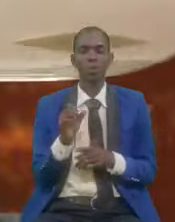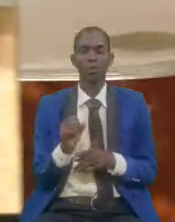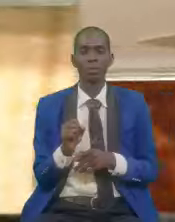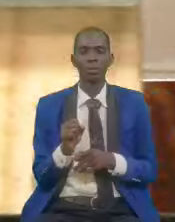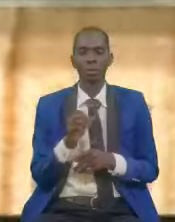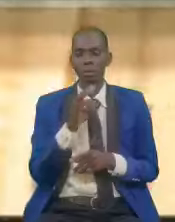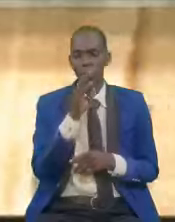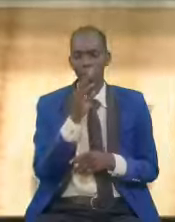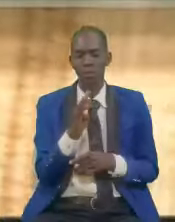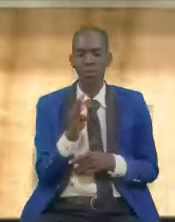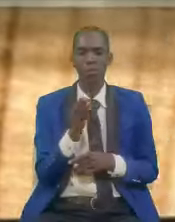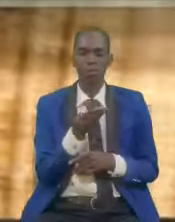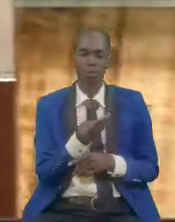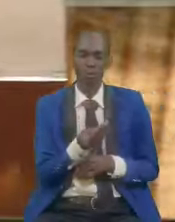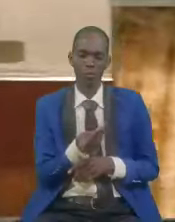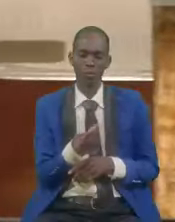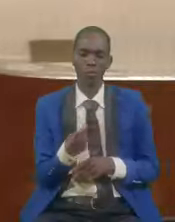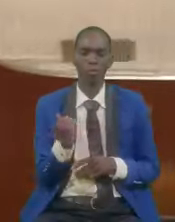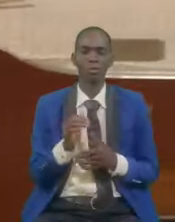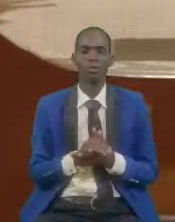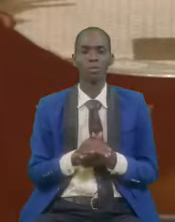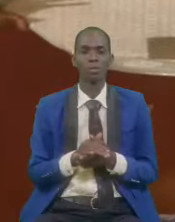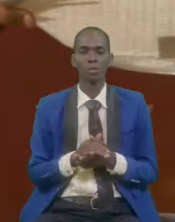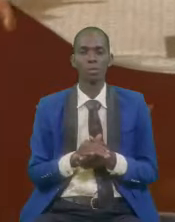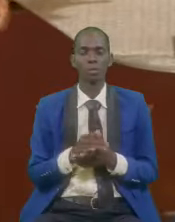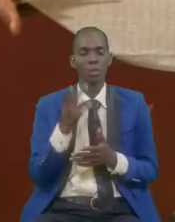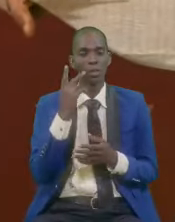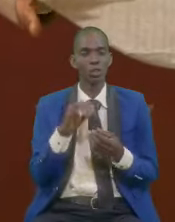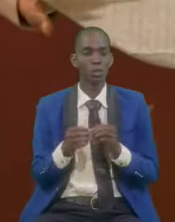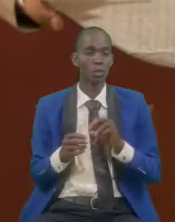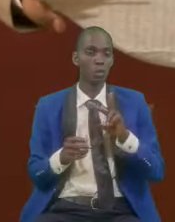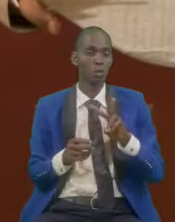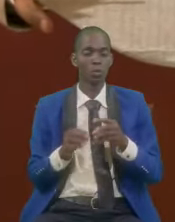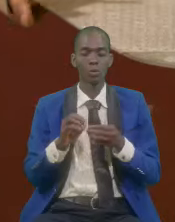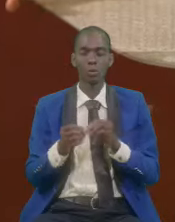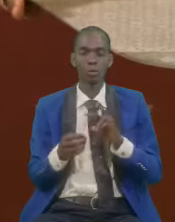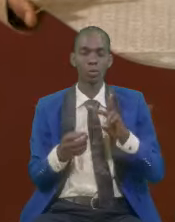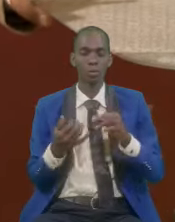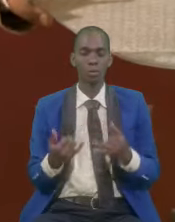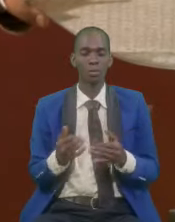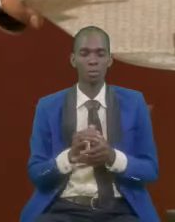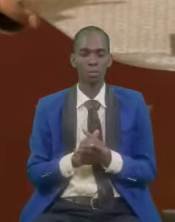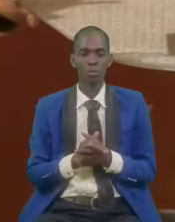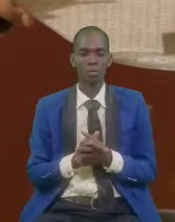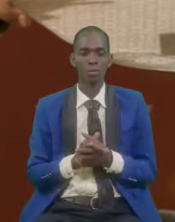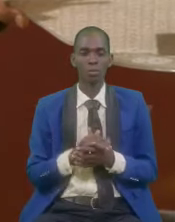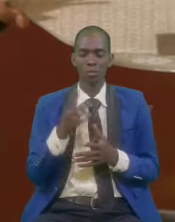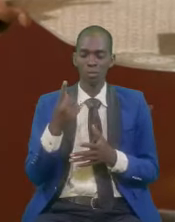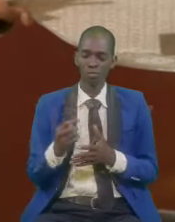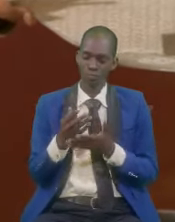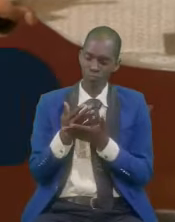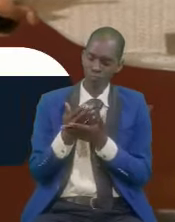words be few. We're looking at number two here. Number two is the